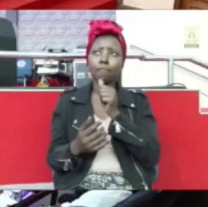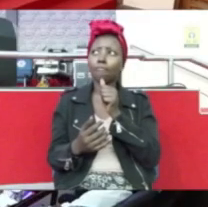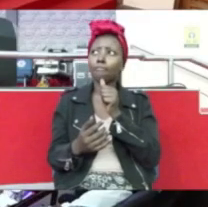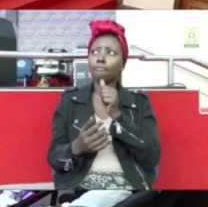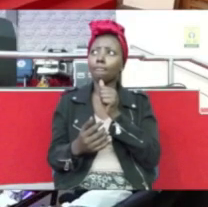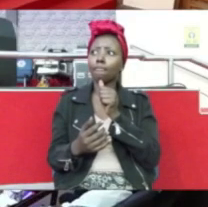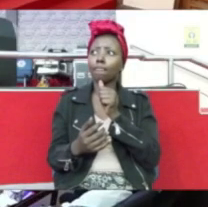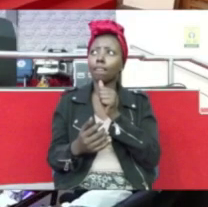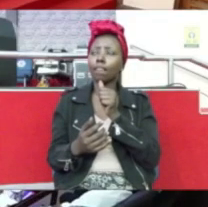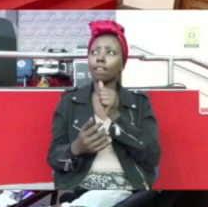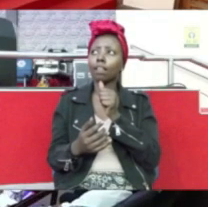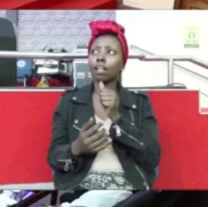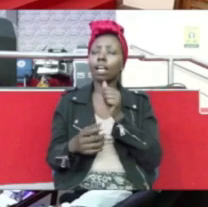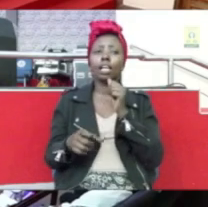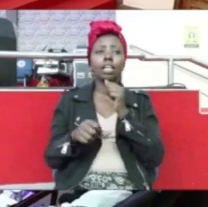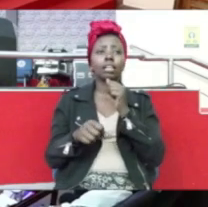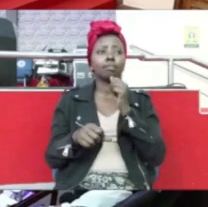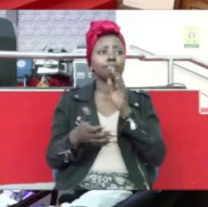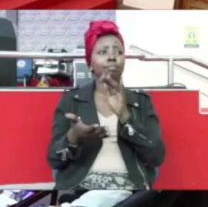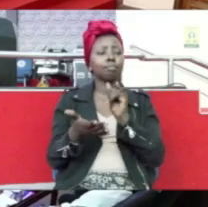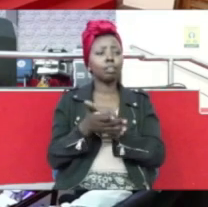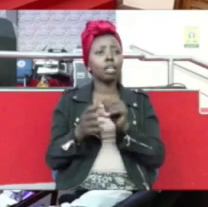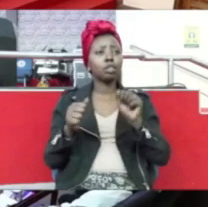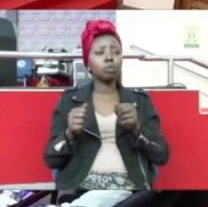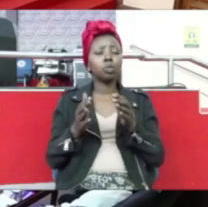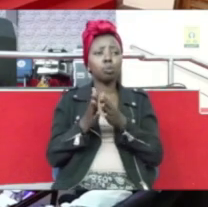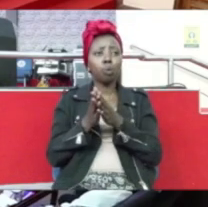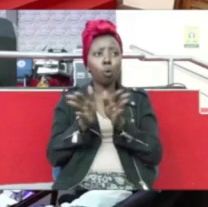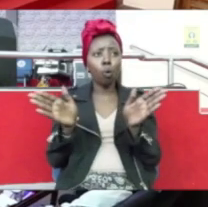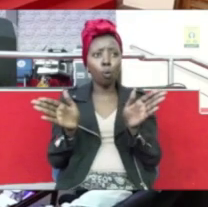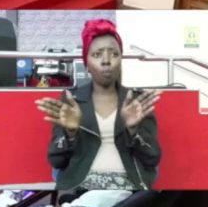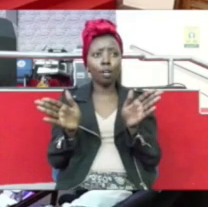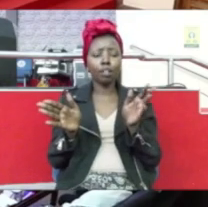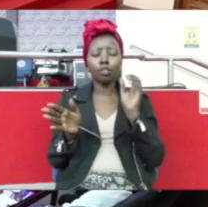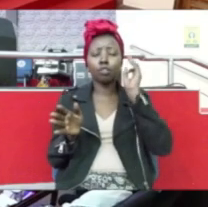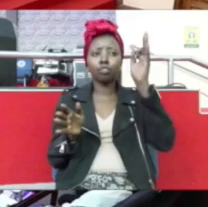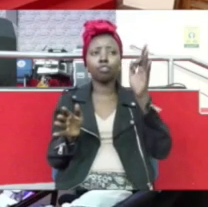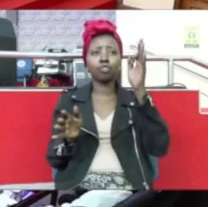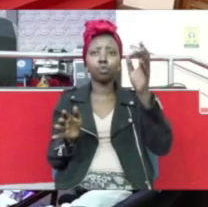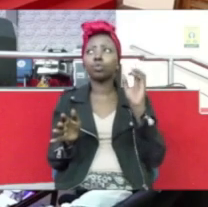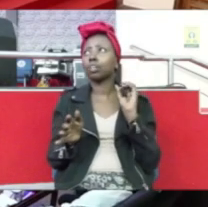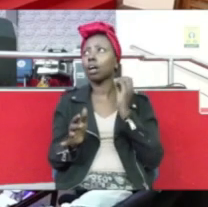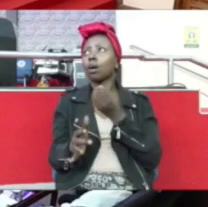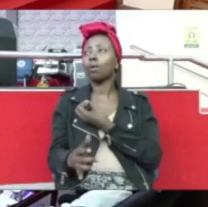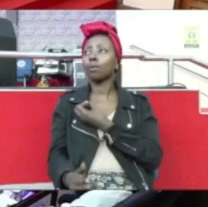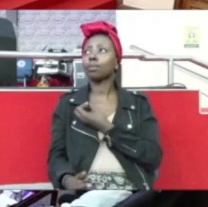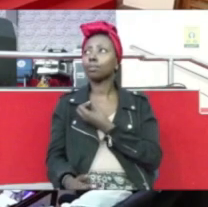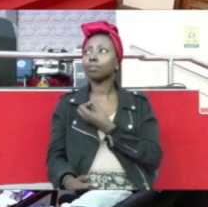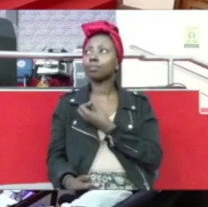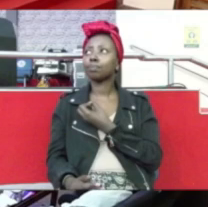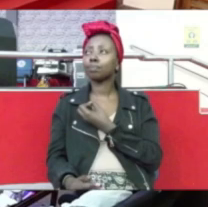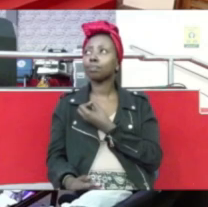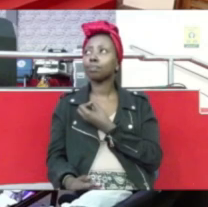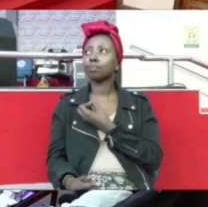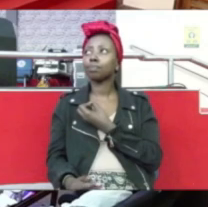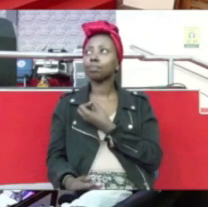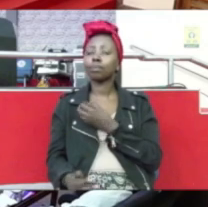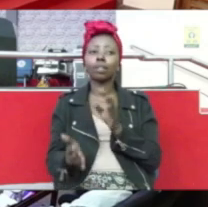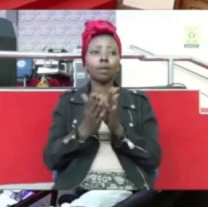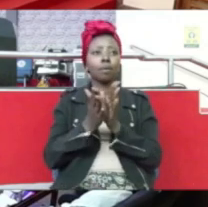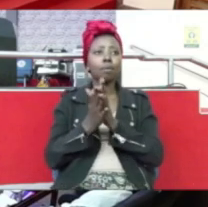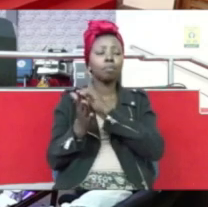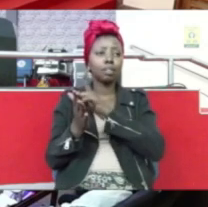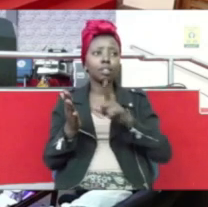destiny. Naomba ya kwamba tukaweze kujua funguo na kanuni ambazo zinaweza ku letter hatima zetu na baraka. Praise the name